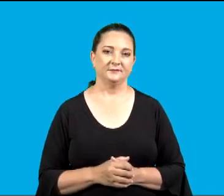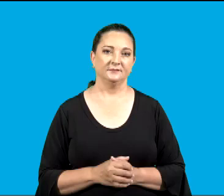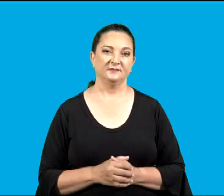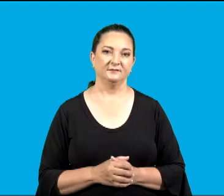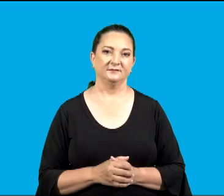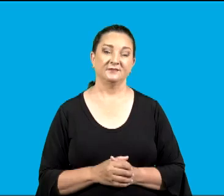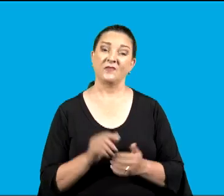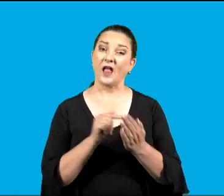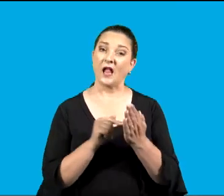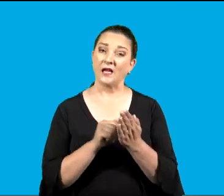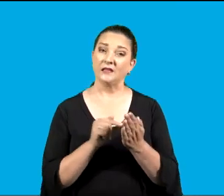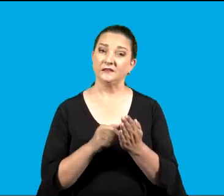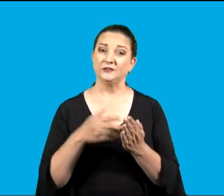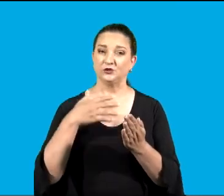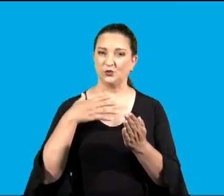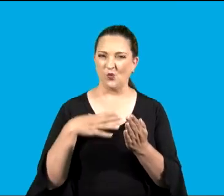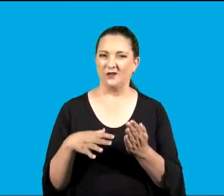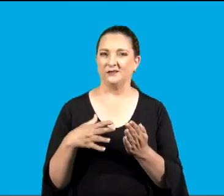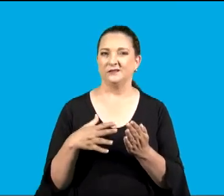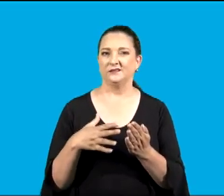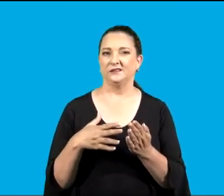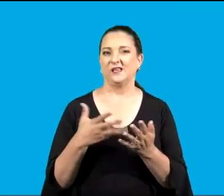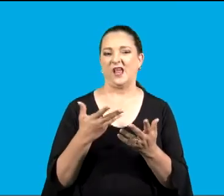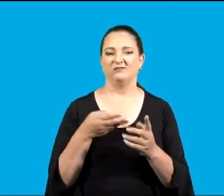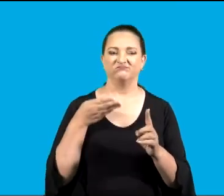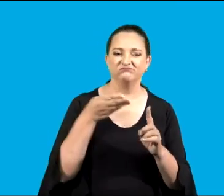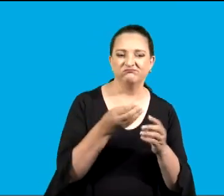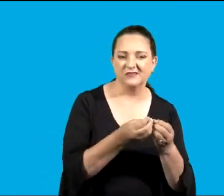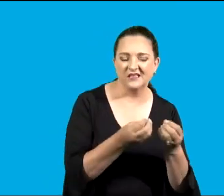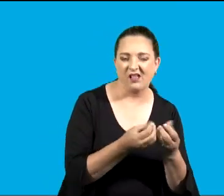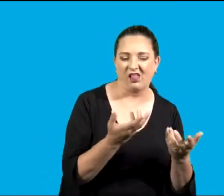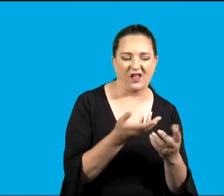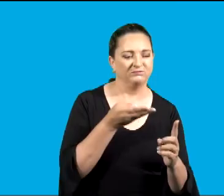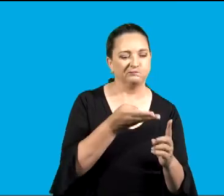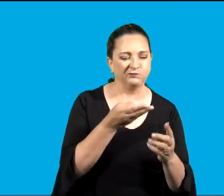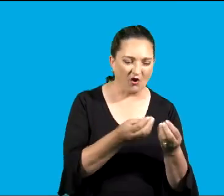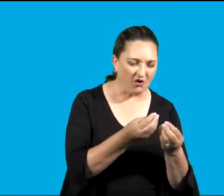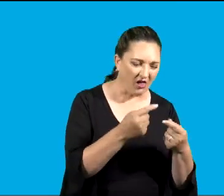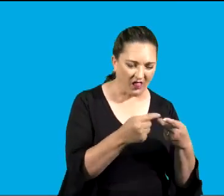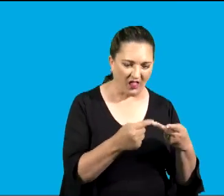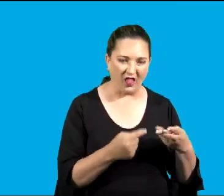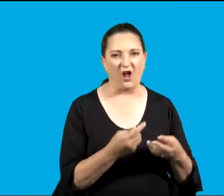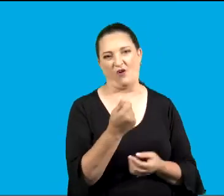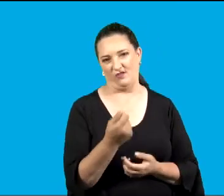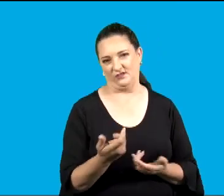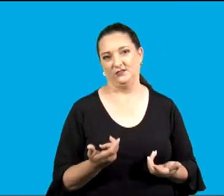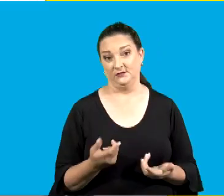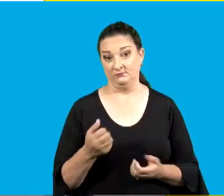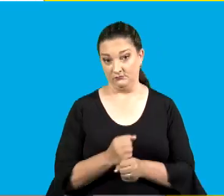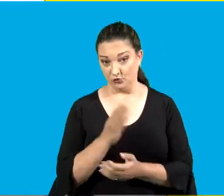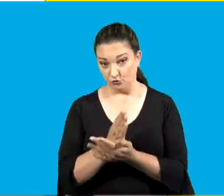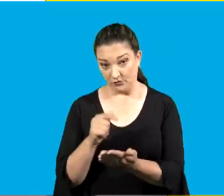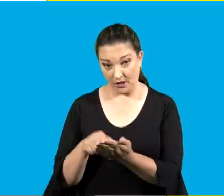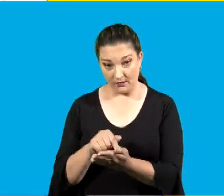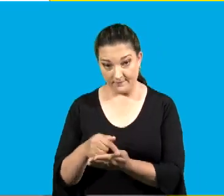we want to calculate the direct material cost. Make sure you have your calculator with you so that it becomes easy